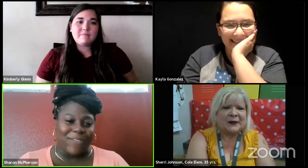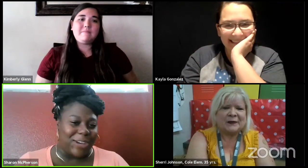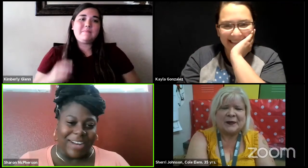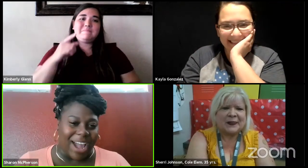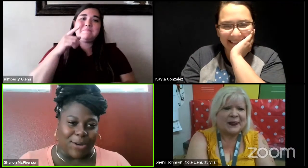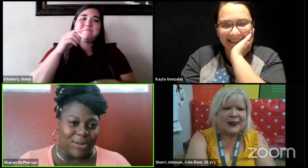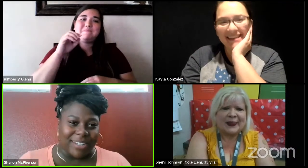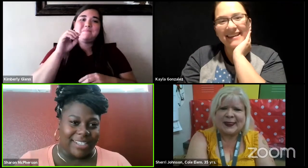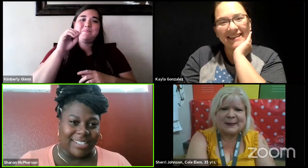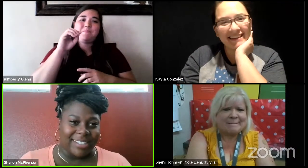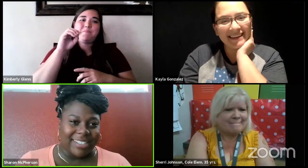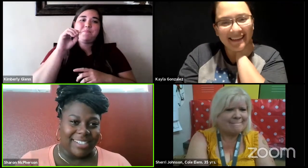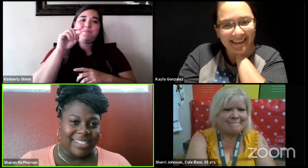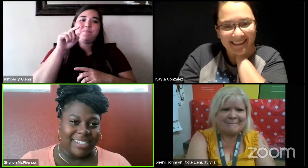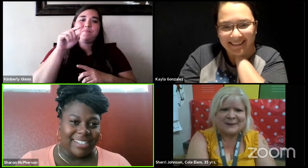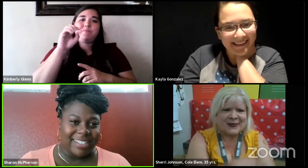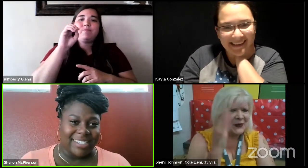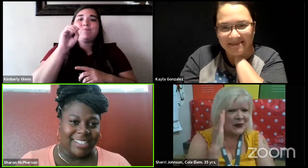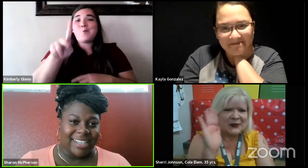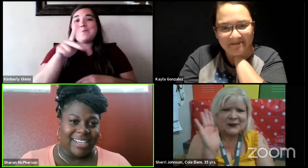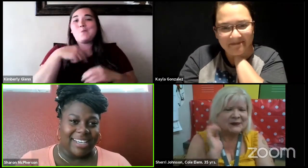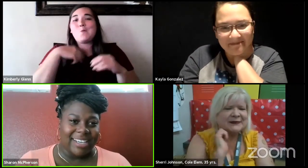I can't figure it out.